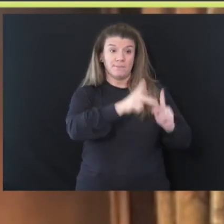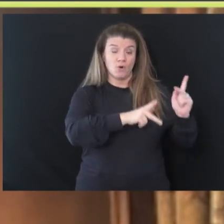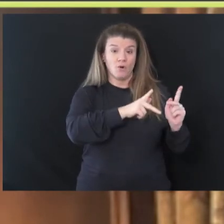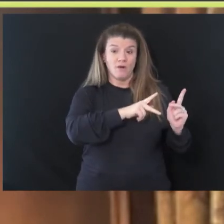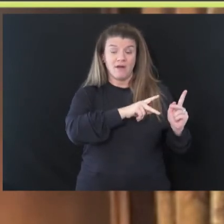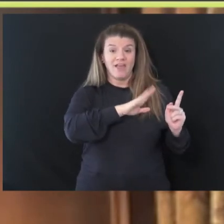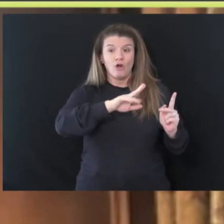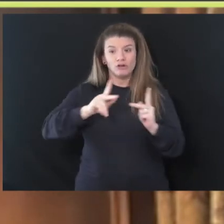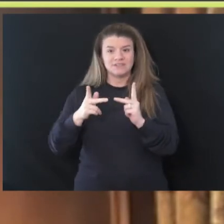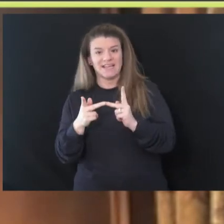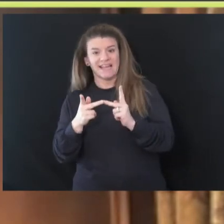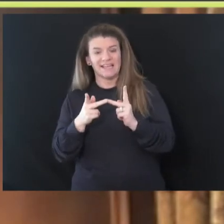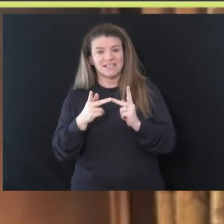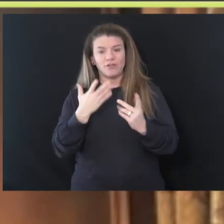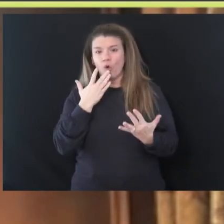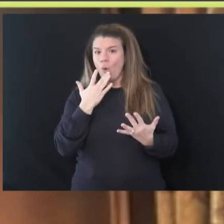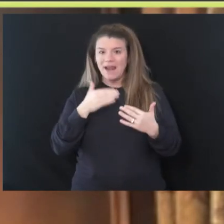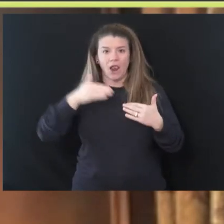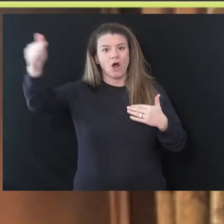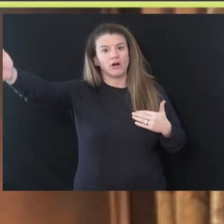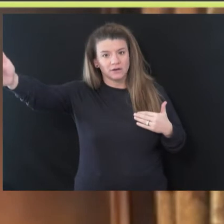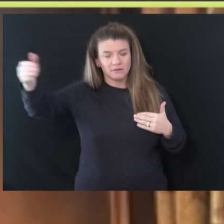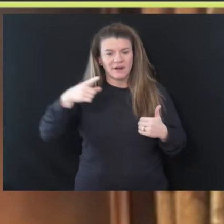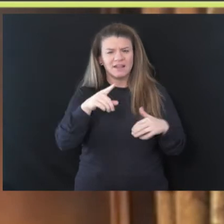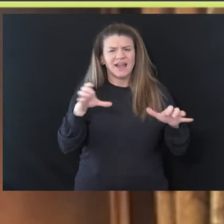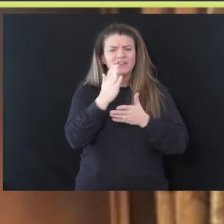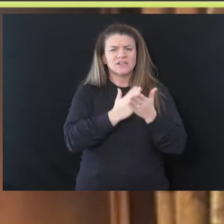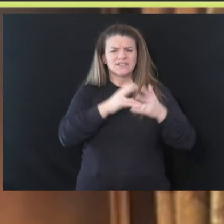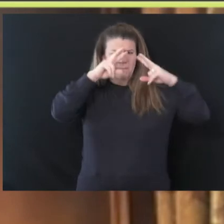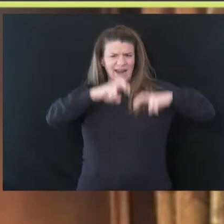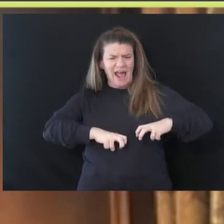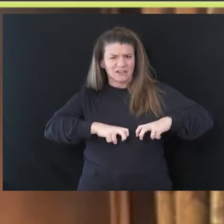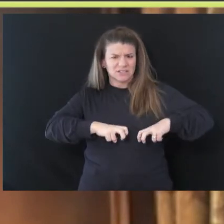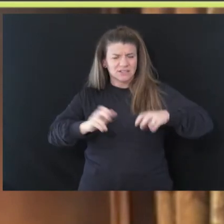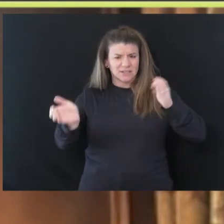a little bit later in some of the people. And they've done some analysis of their